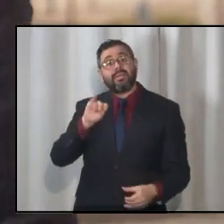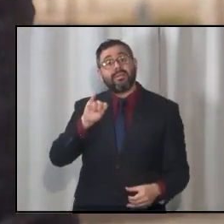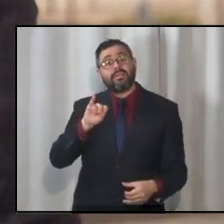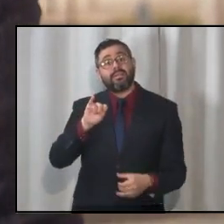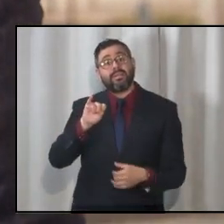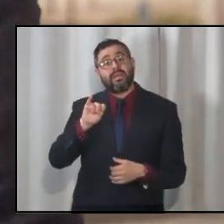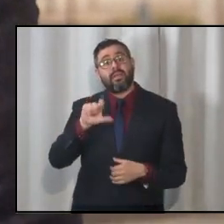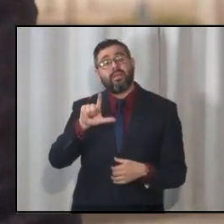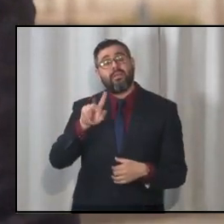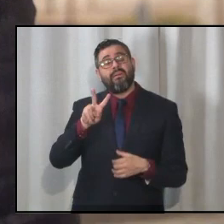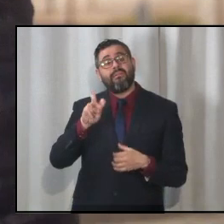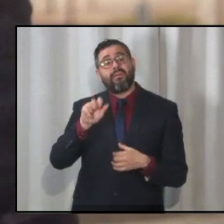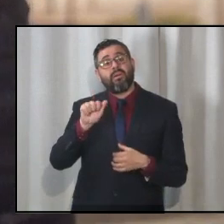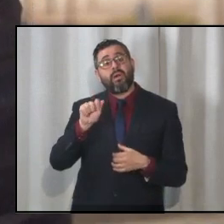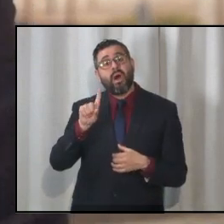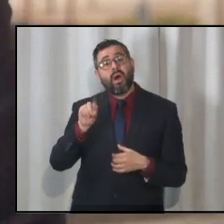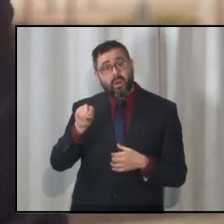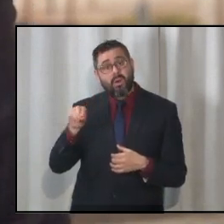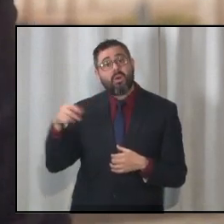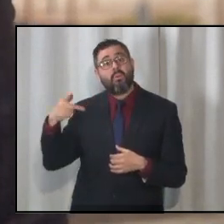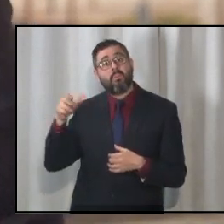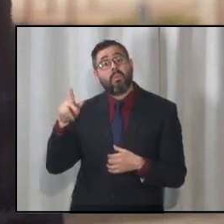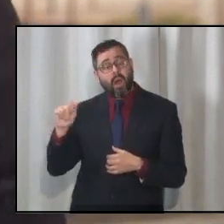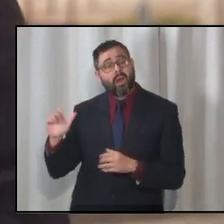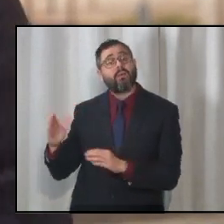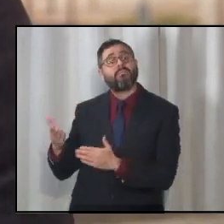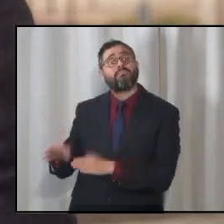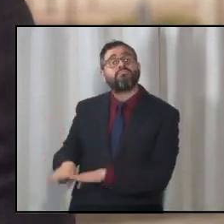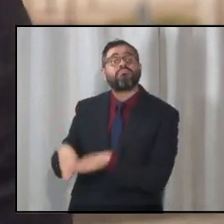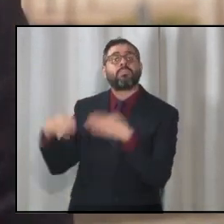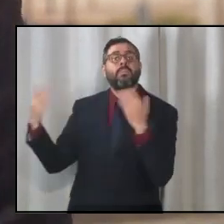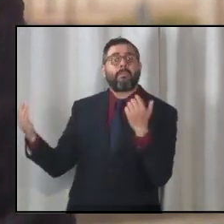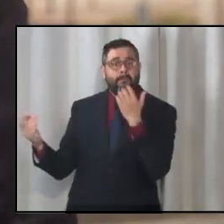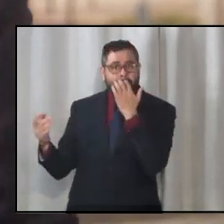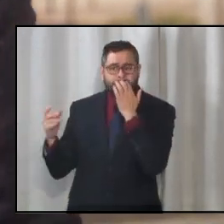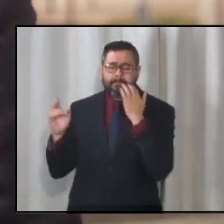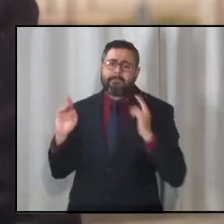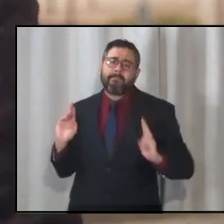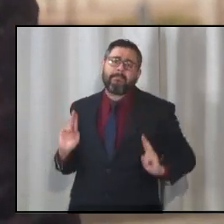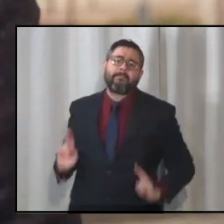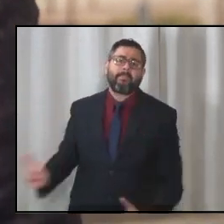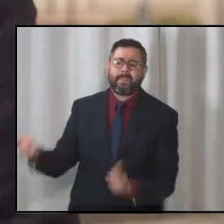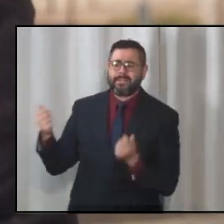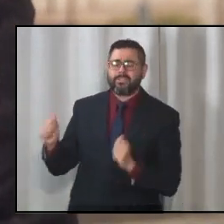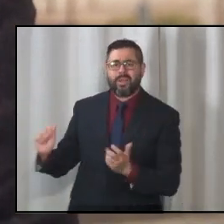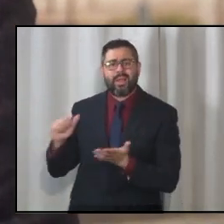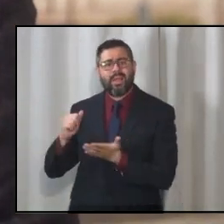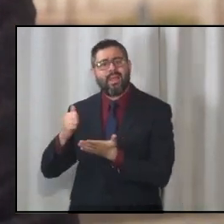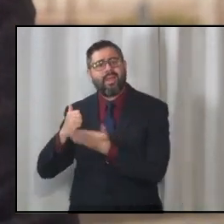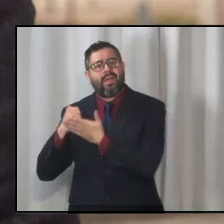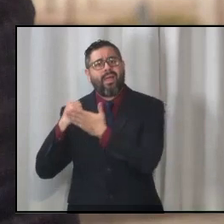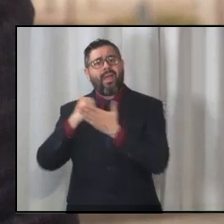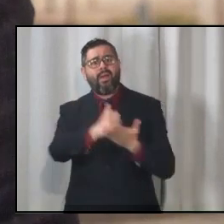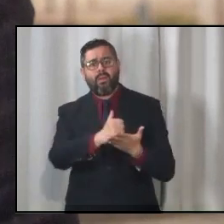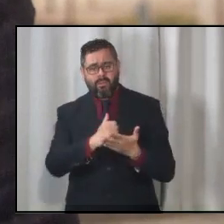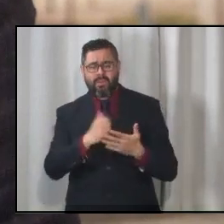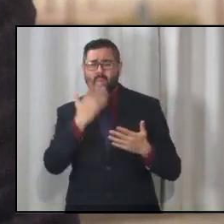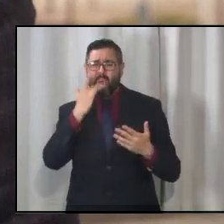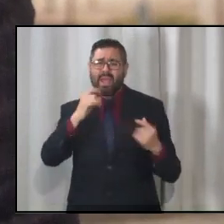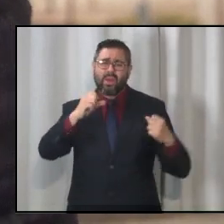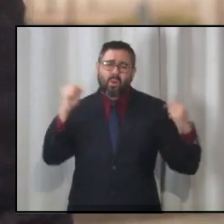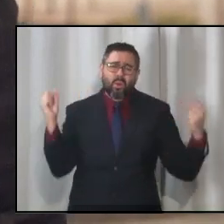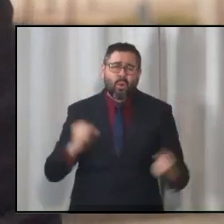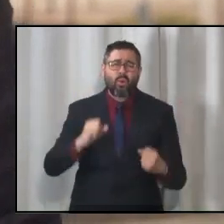Park to further help our residents experiencing homelessness as fast as we can, especially during the extremely cold and stormy